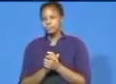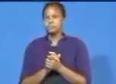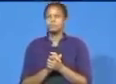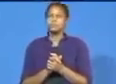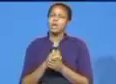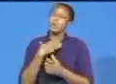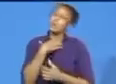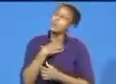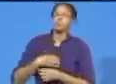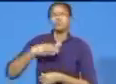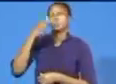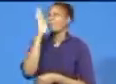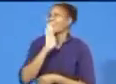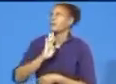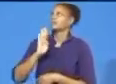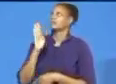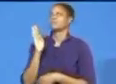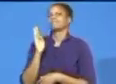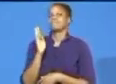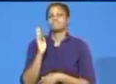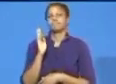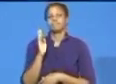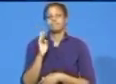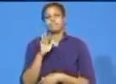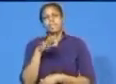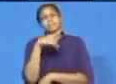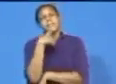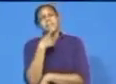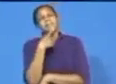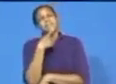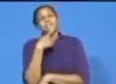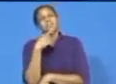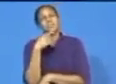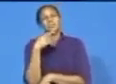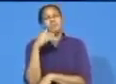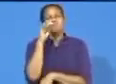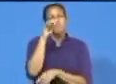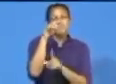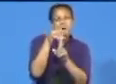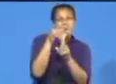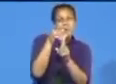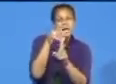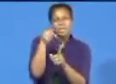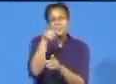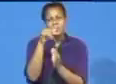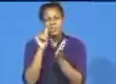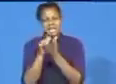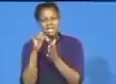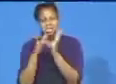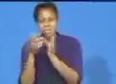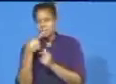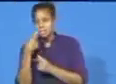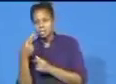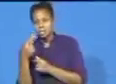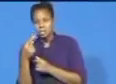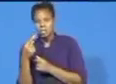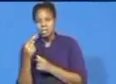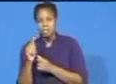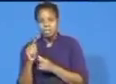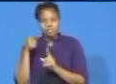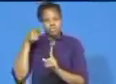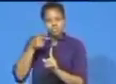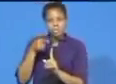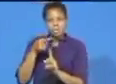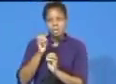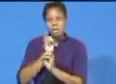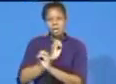I wish to God. Now I have to keep on reminding you that Jesus said, she has no point of reference